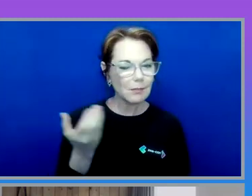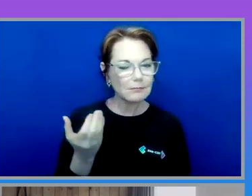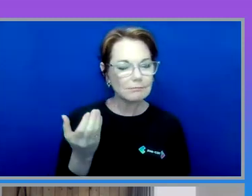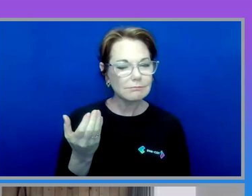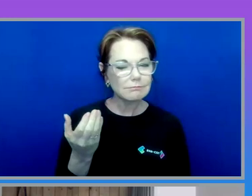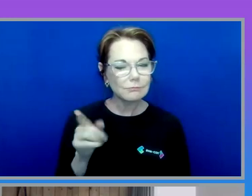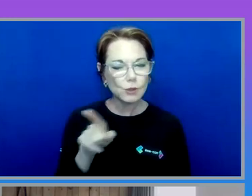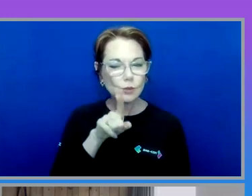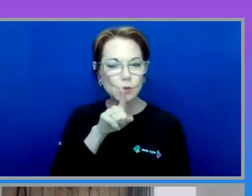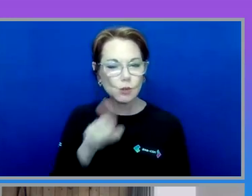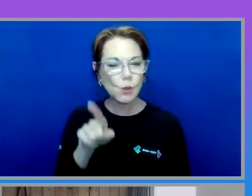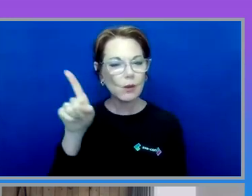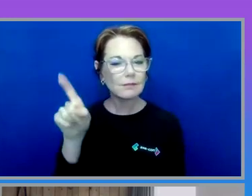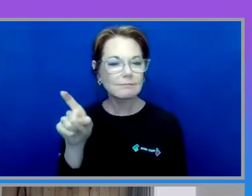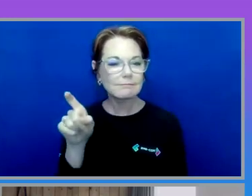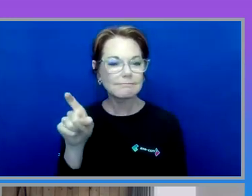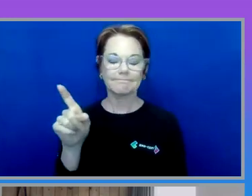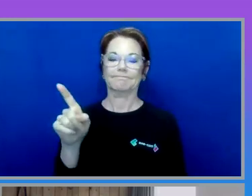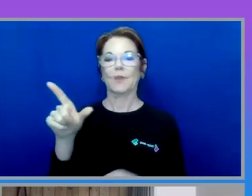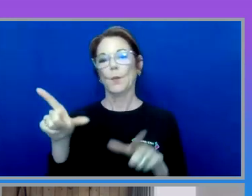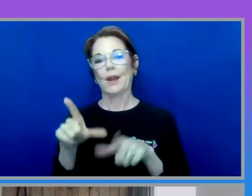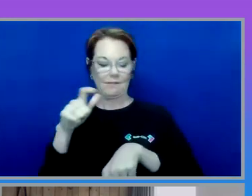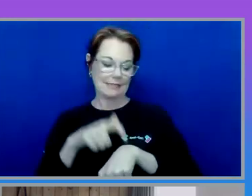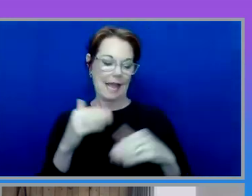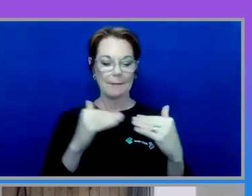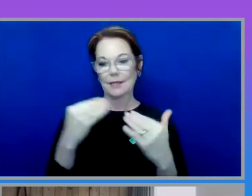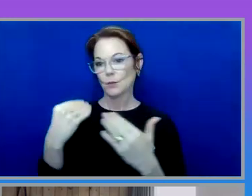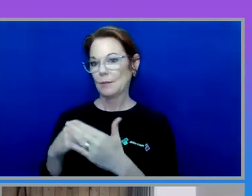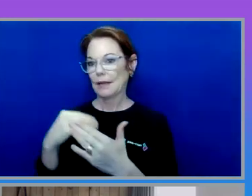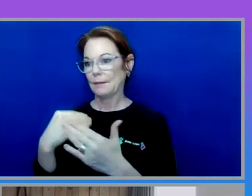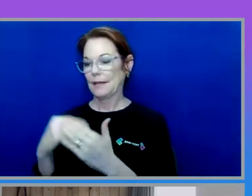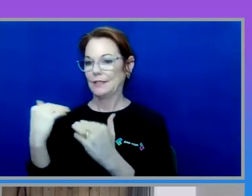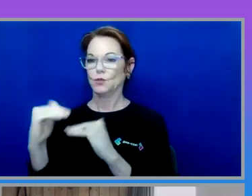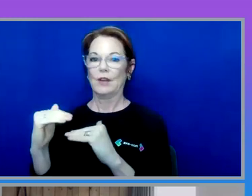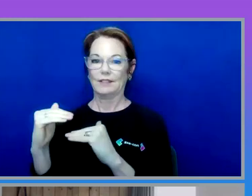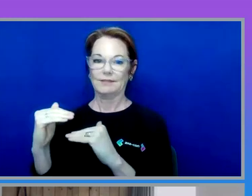that? But fine, whatever. Time is money and money is constraints.